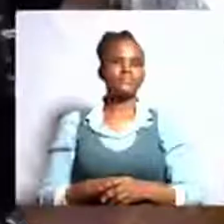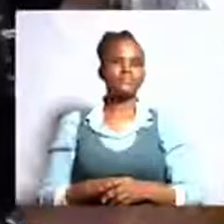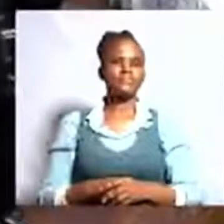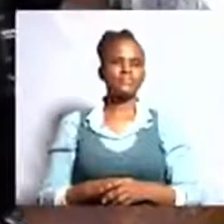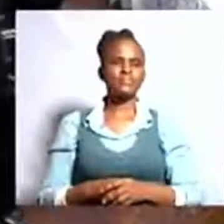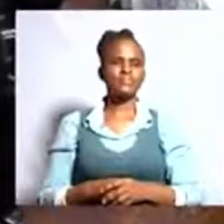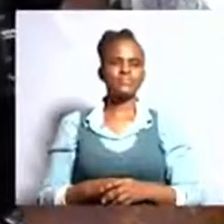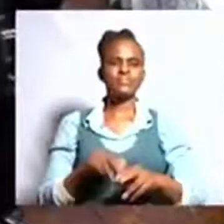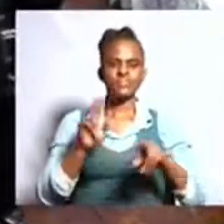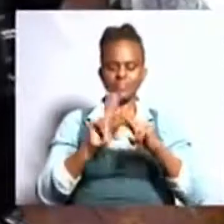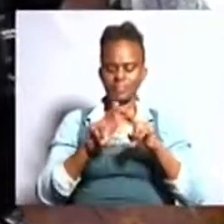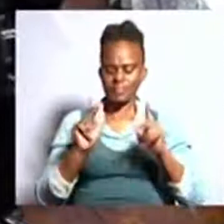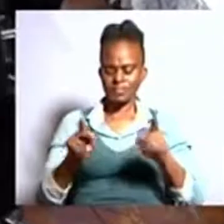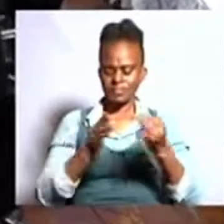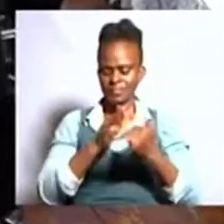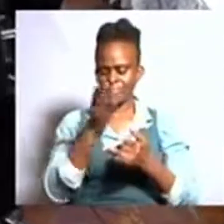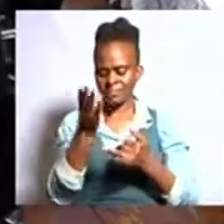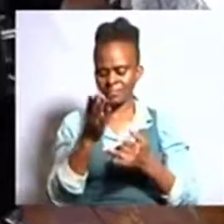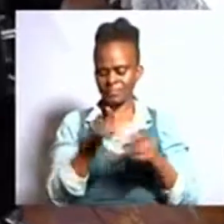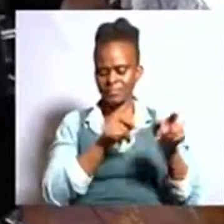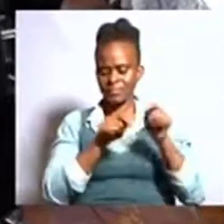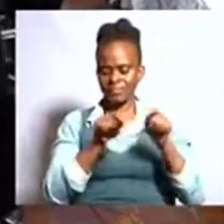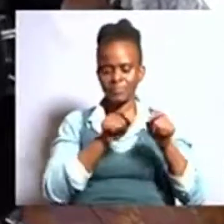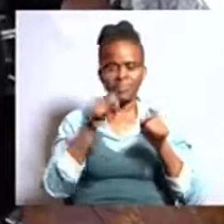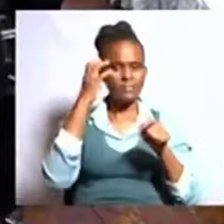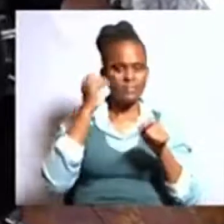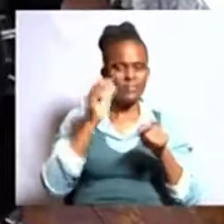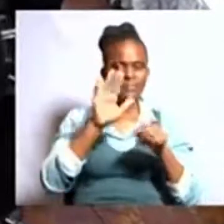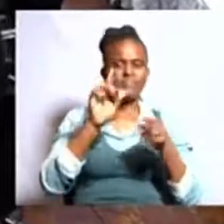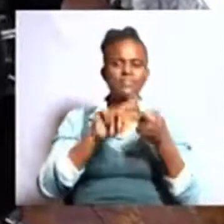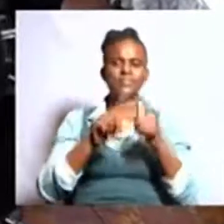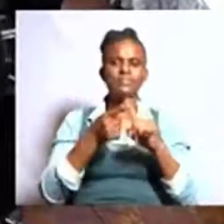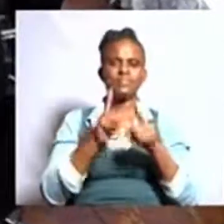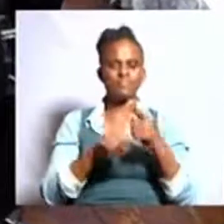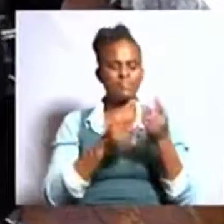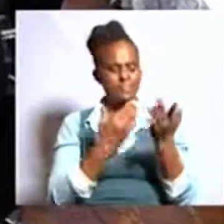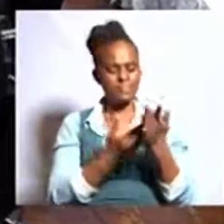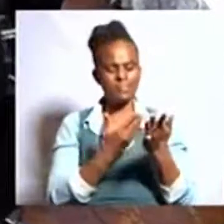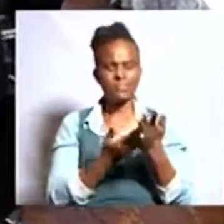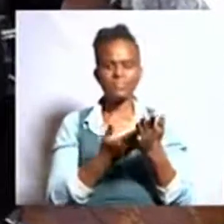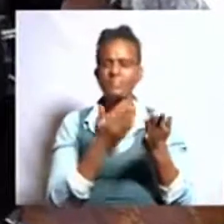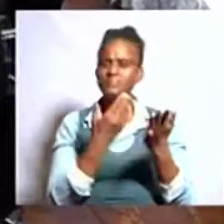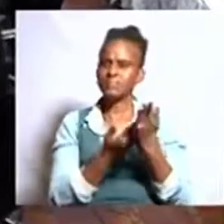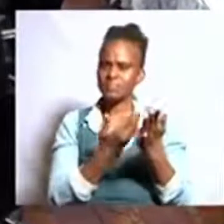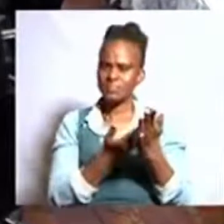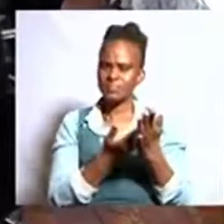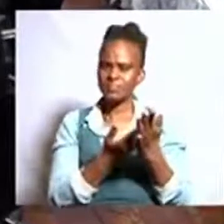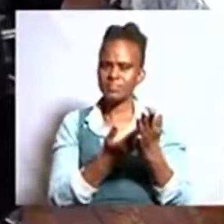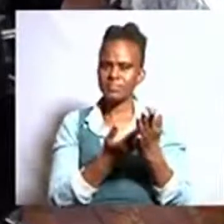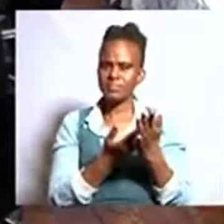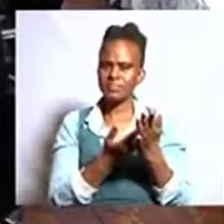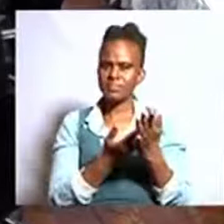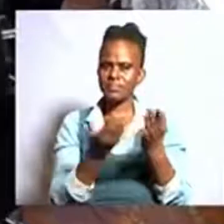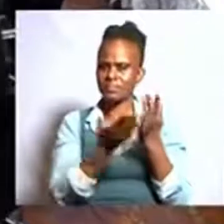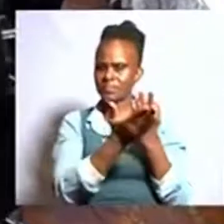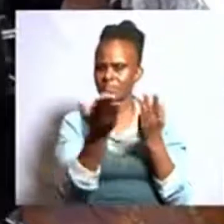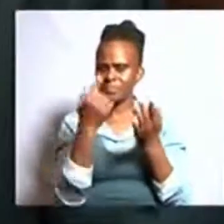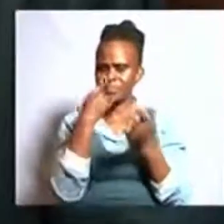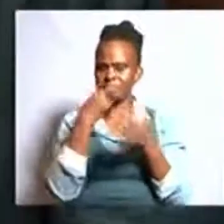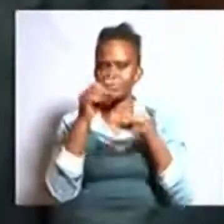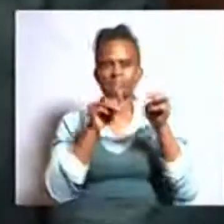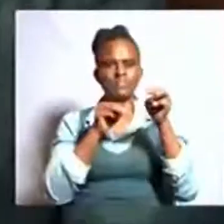Chair, through you to the controlling officer. Your friends here have been here. Those who managed